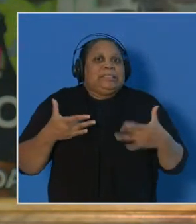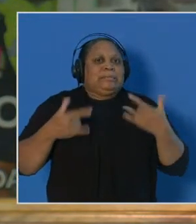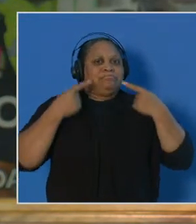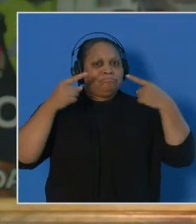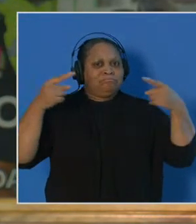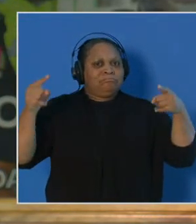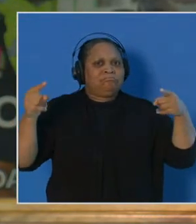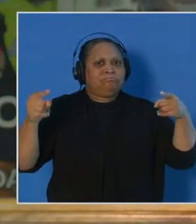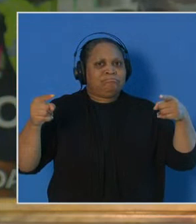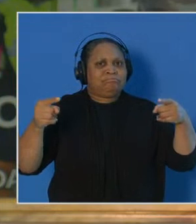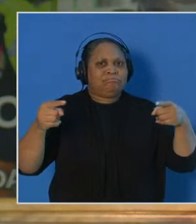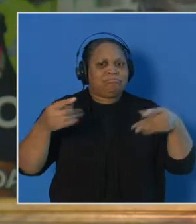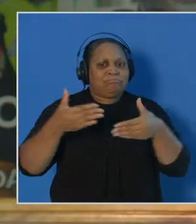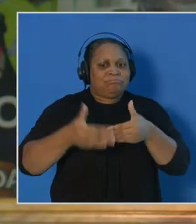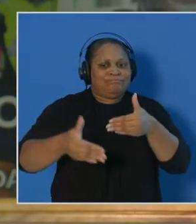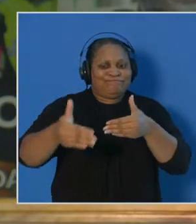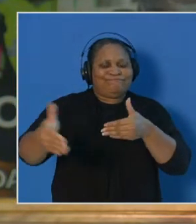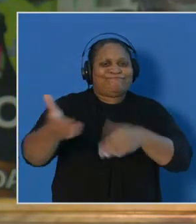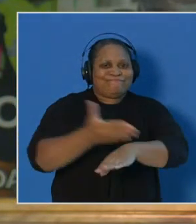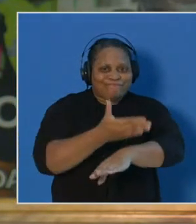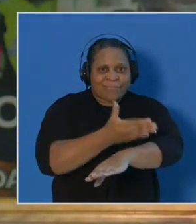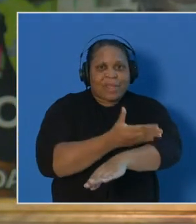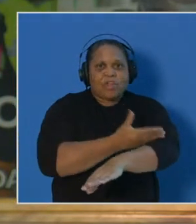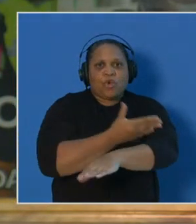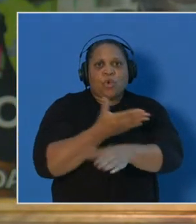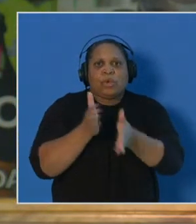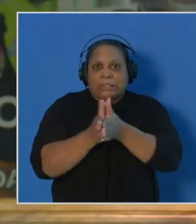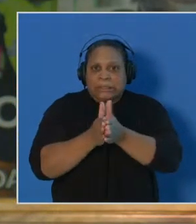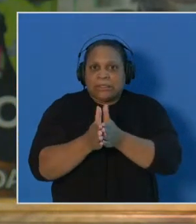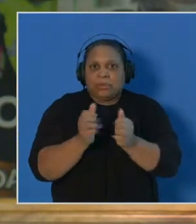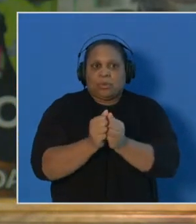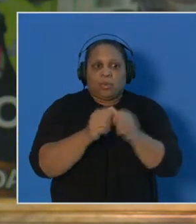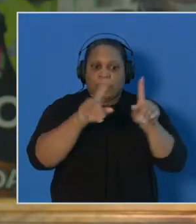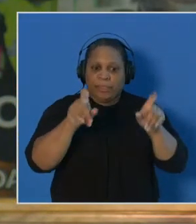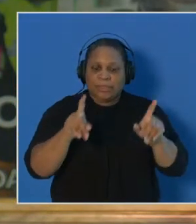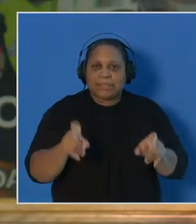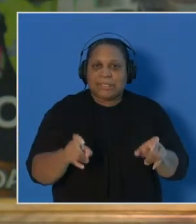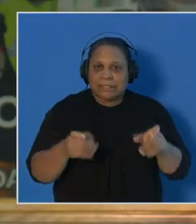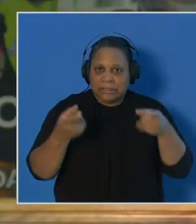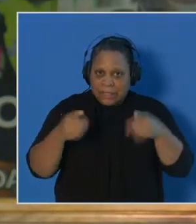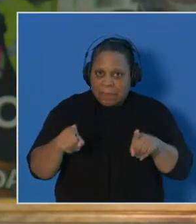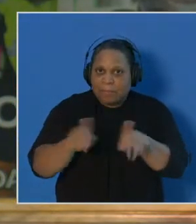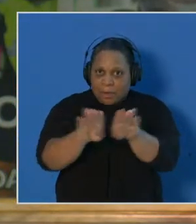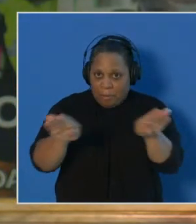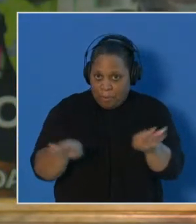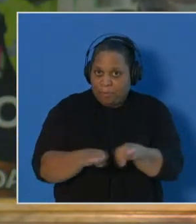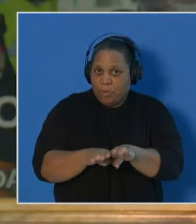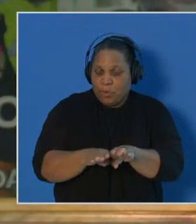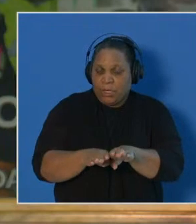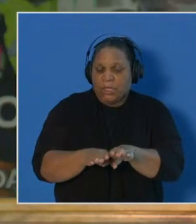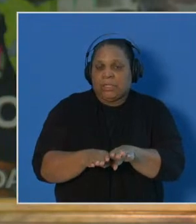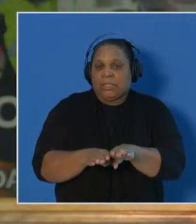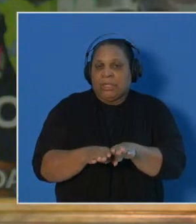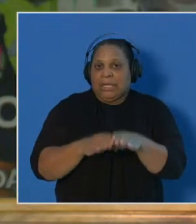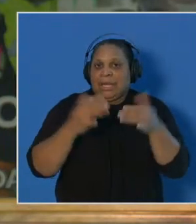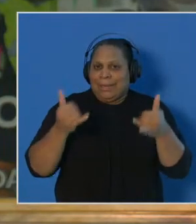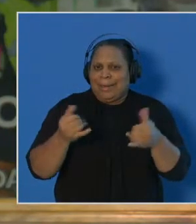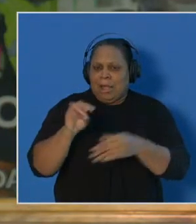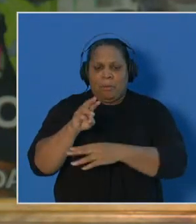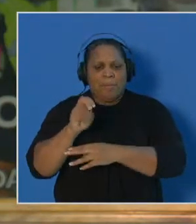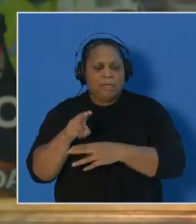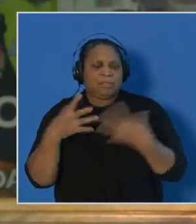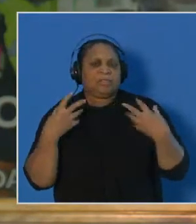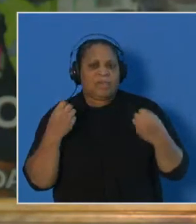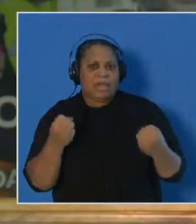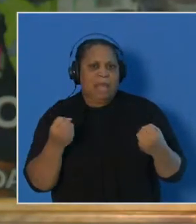a progressive new initiative with regards to COVID testing in Bermuda. The Ministry of Health has teamed up with